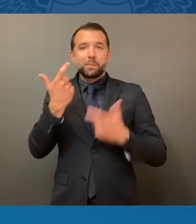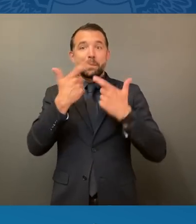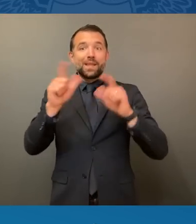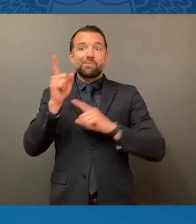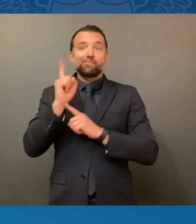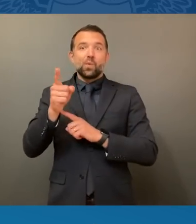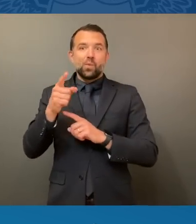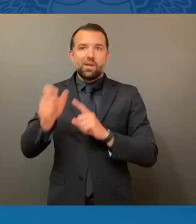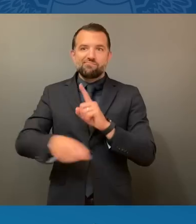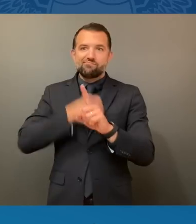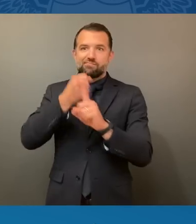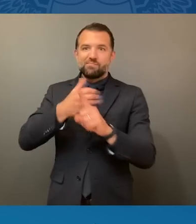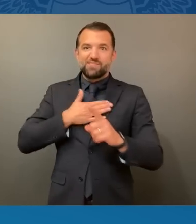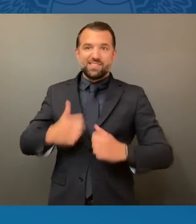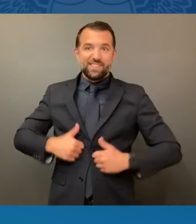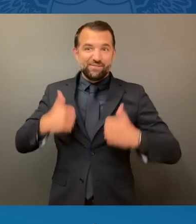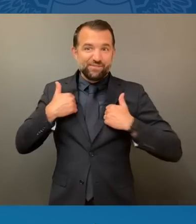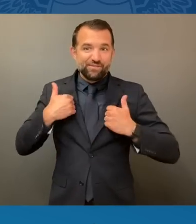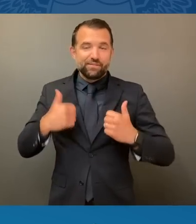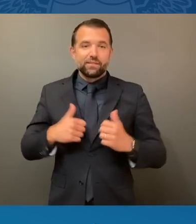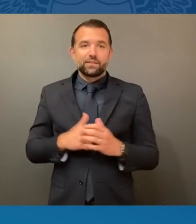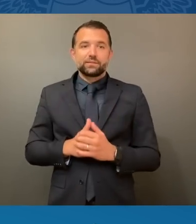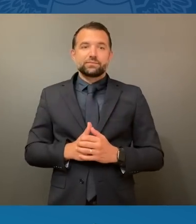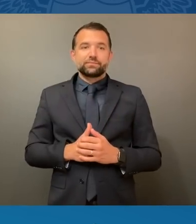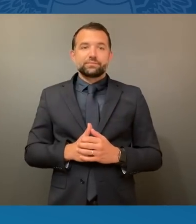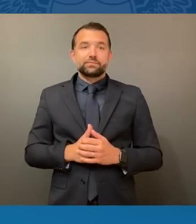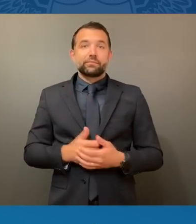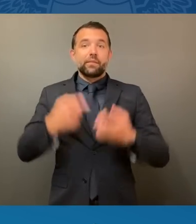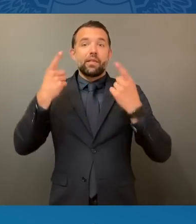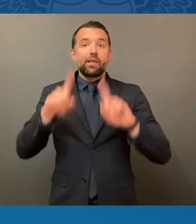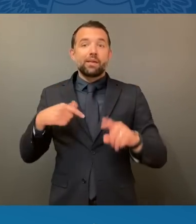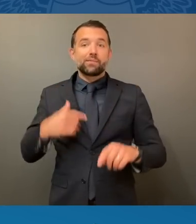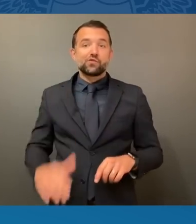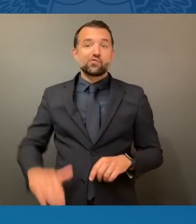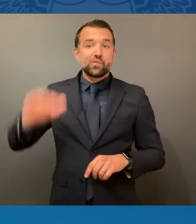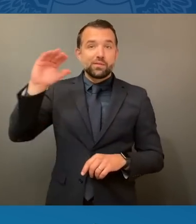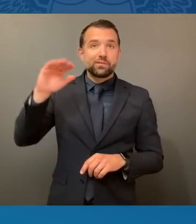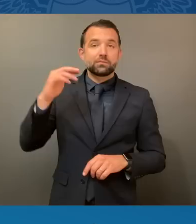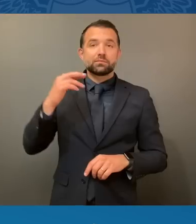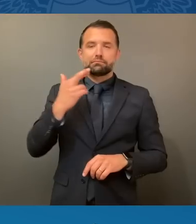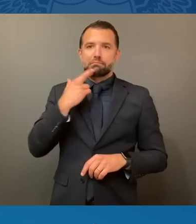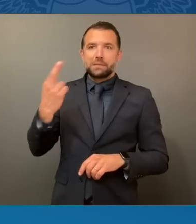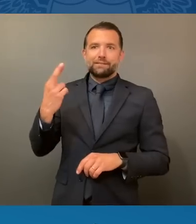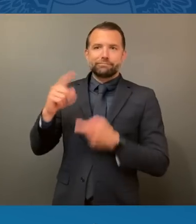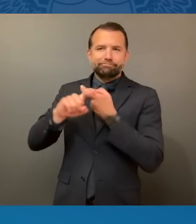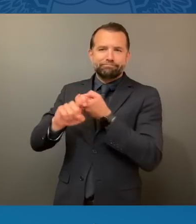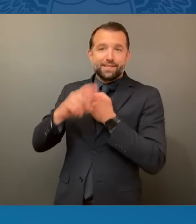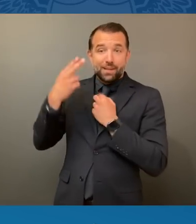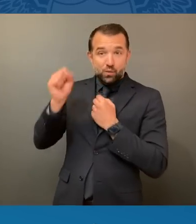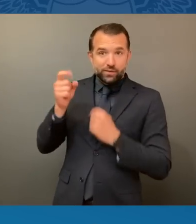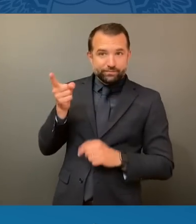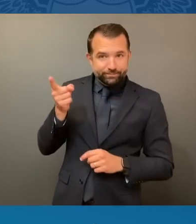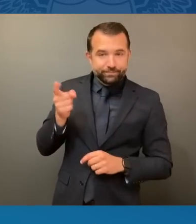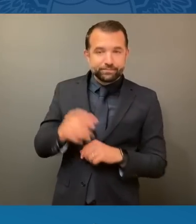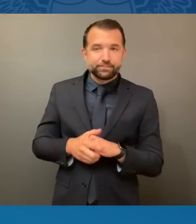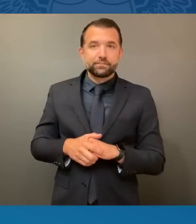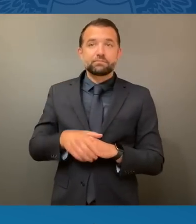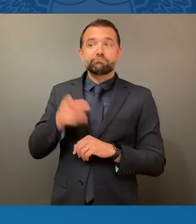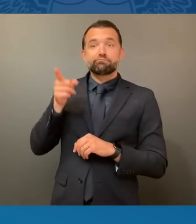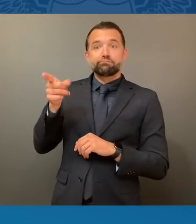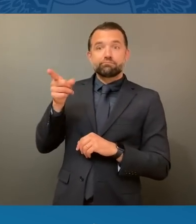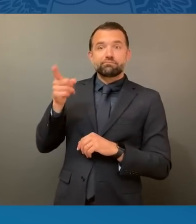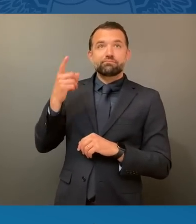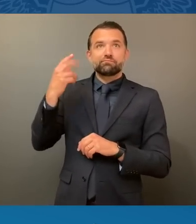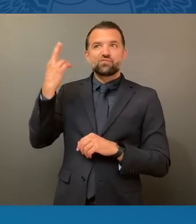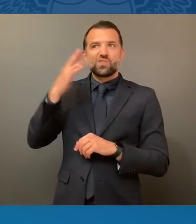is growing up, my best friend in high school, I learned, was being abused by